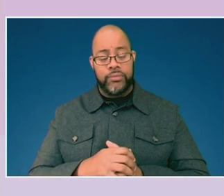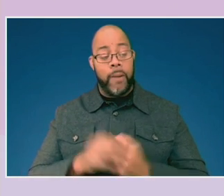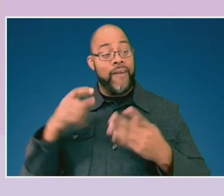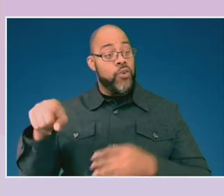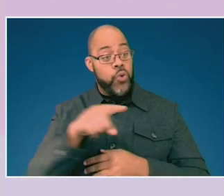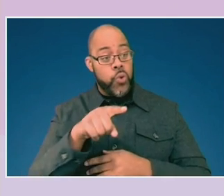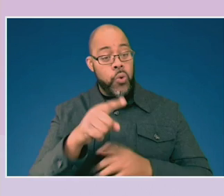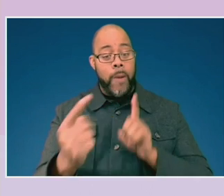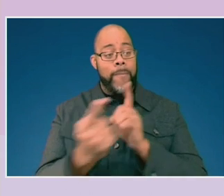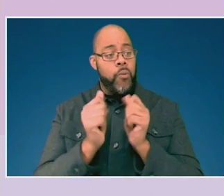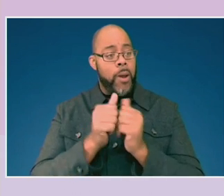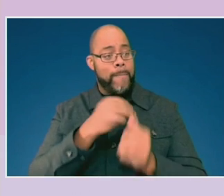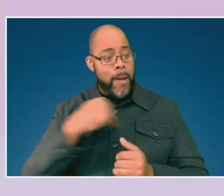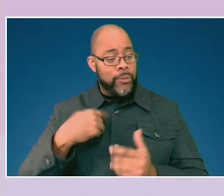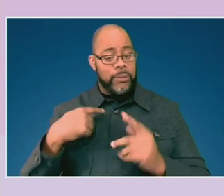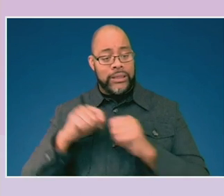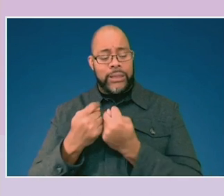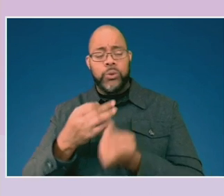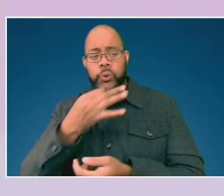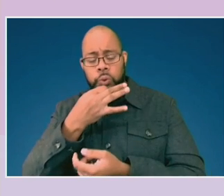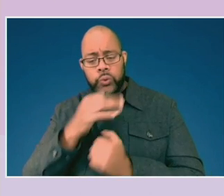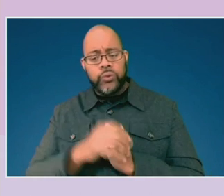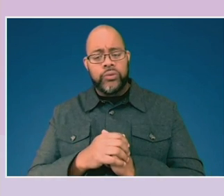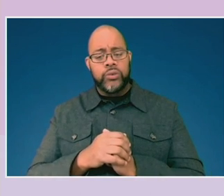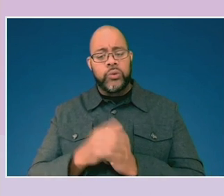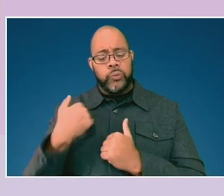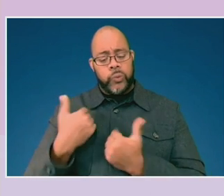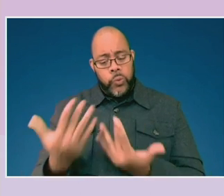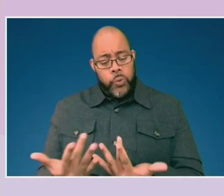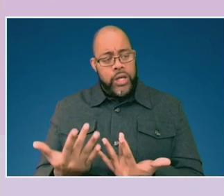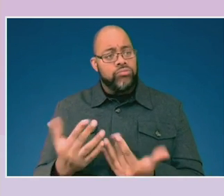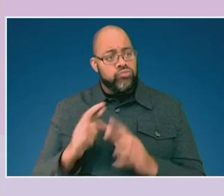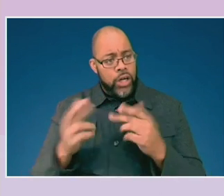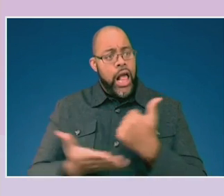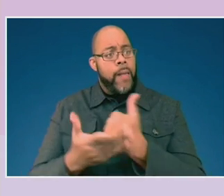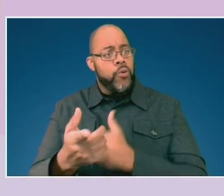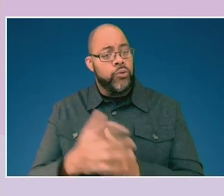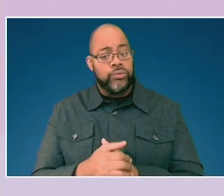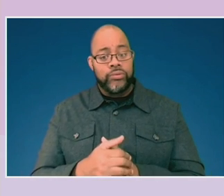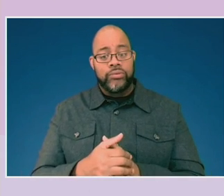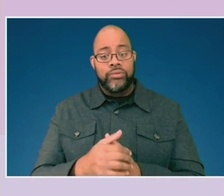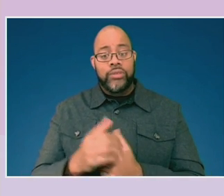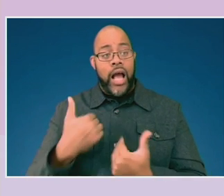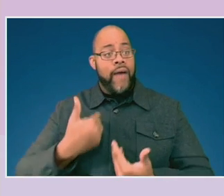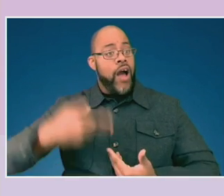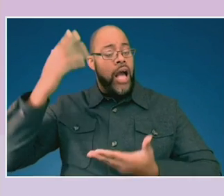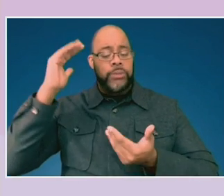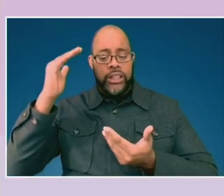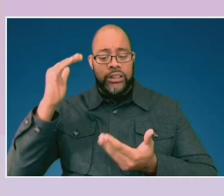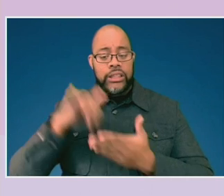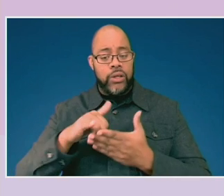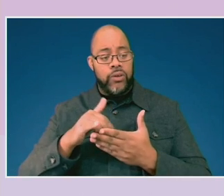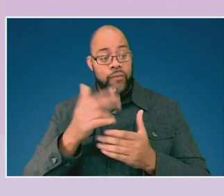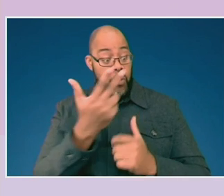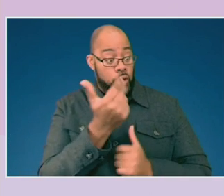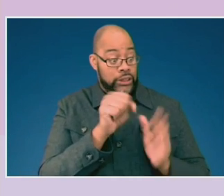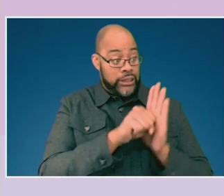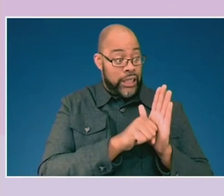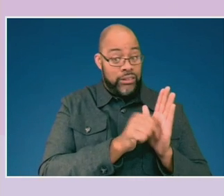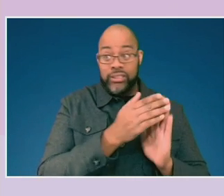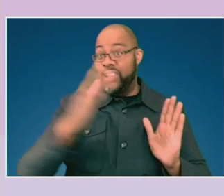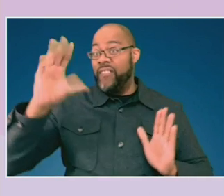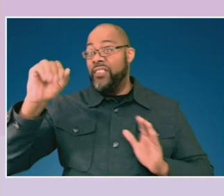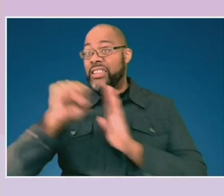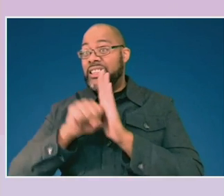with members of my team very soon. We're standing by to help you. So as much as I have high expectations that we go from 13 states doing this to 50